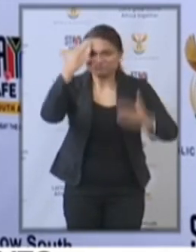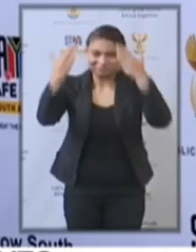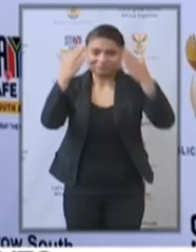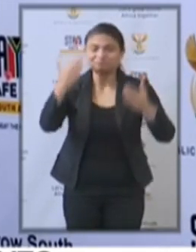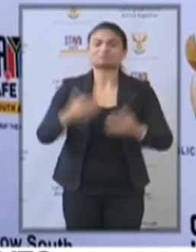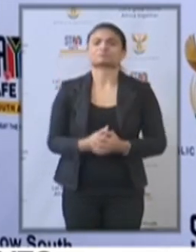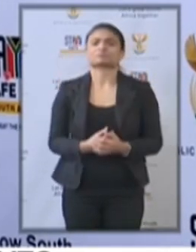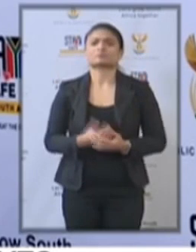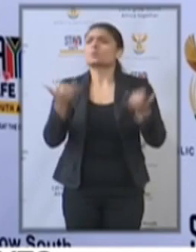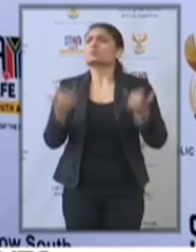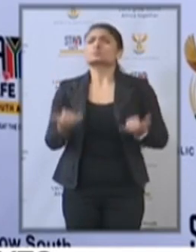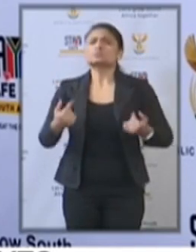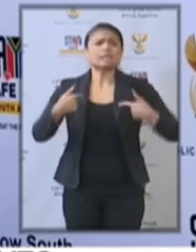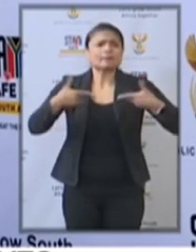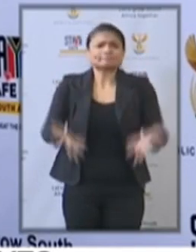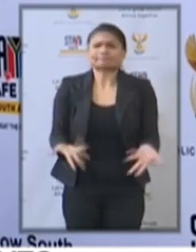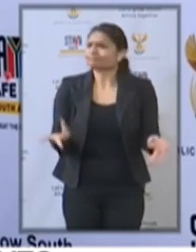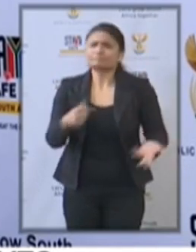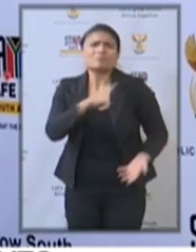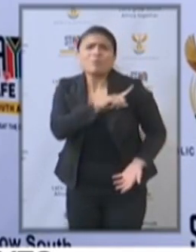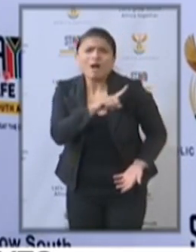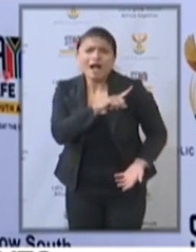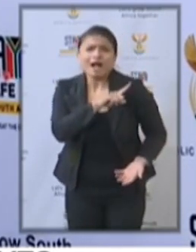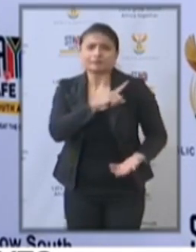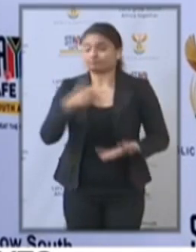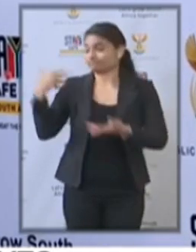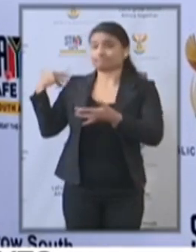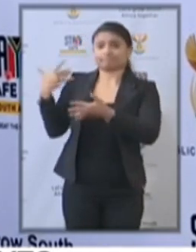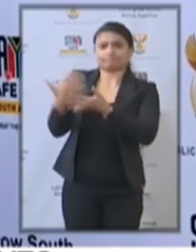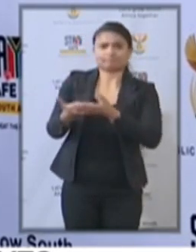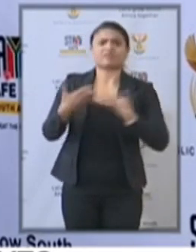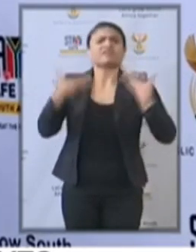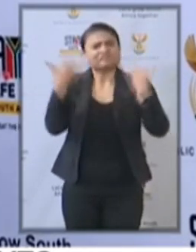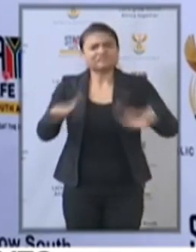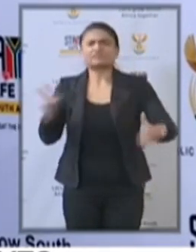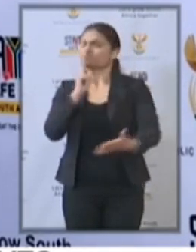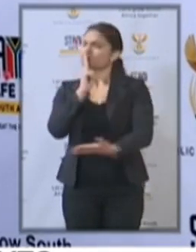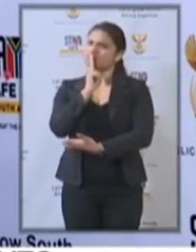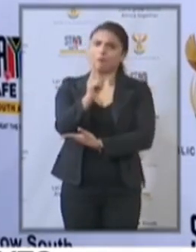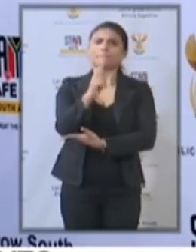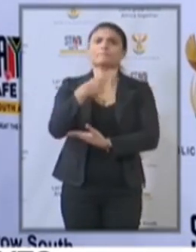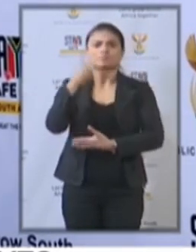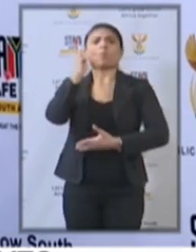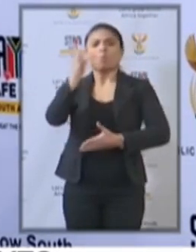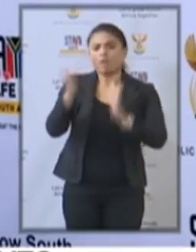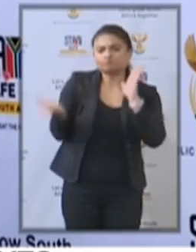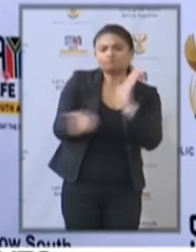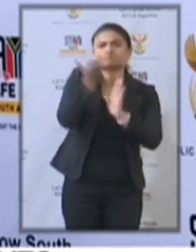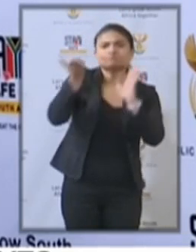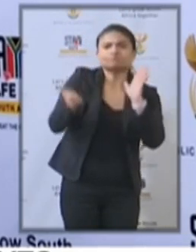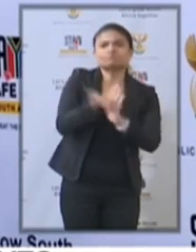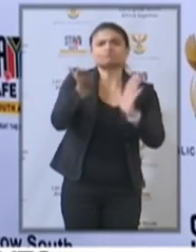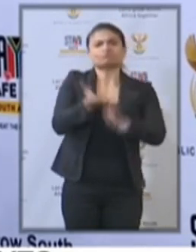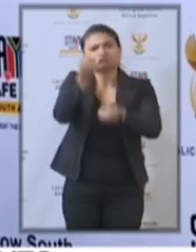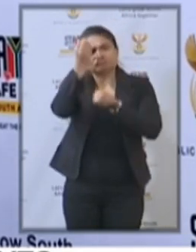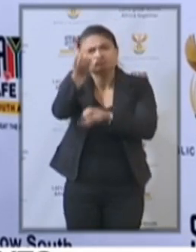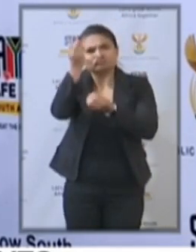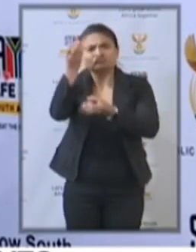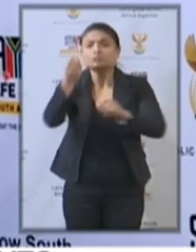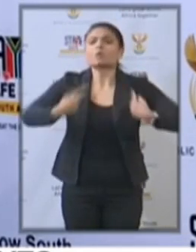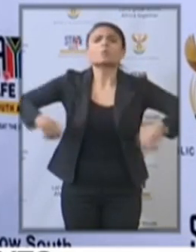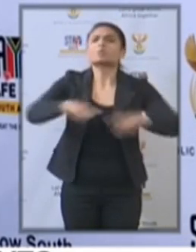I promised to continuously update South Africans on measures that we are taking in response